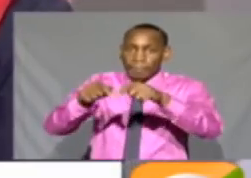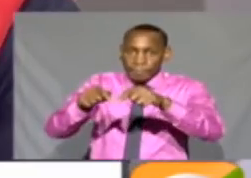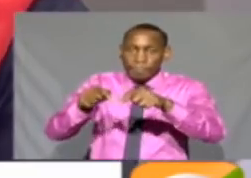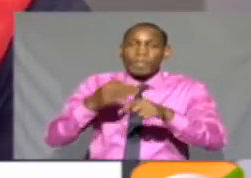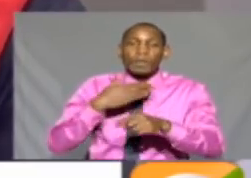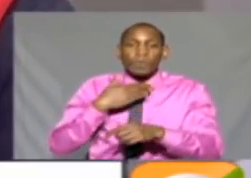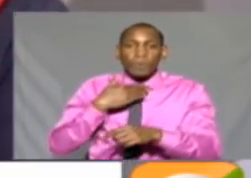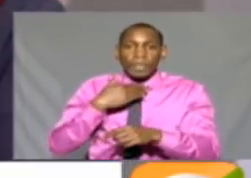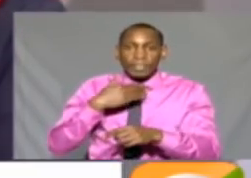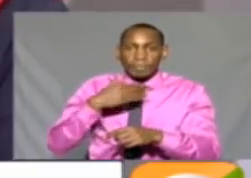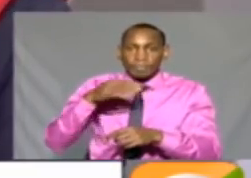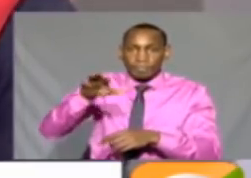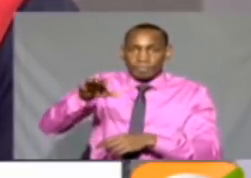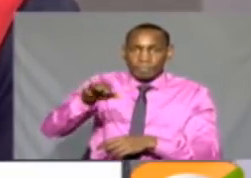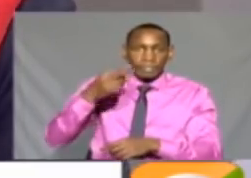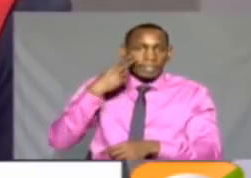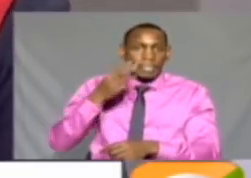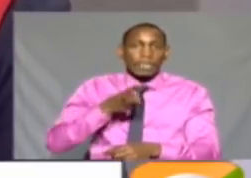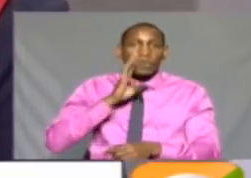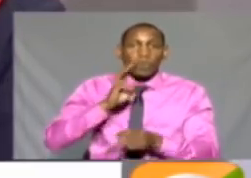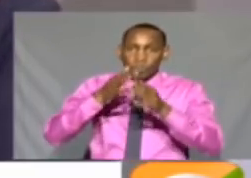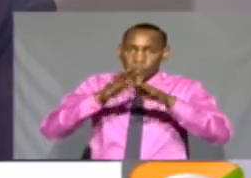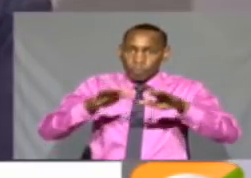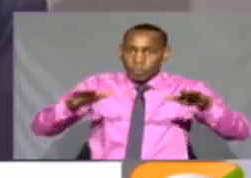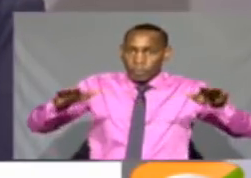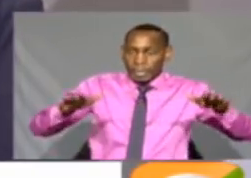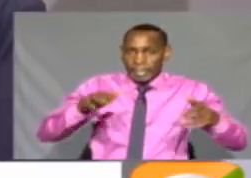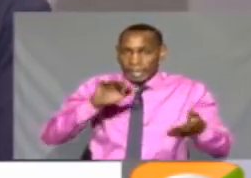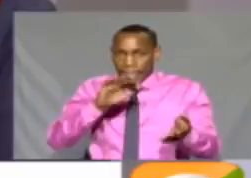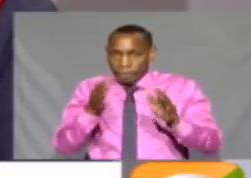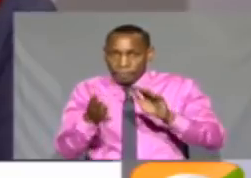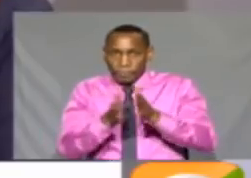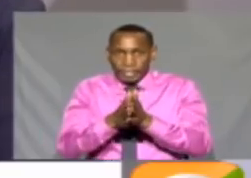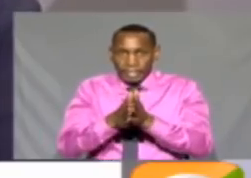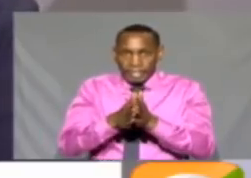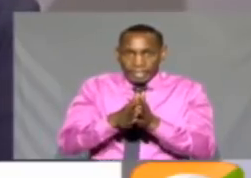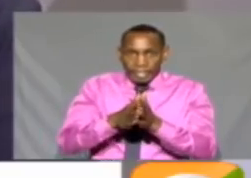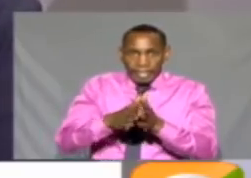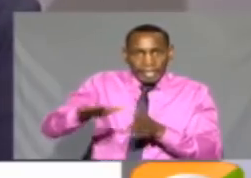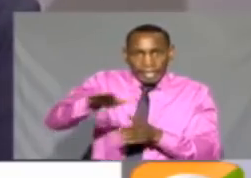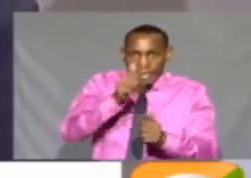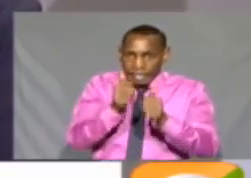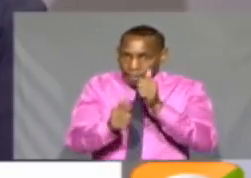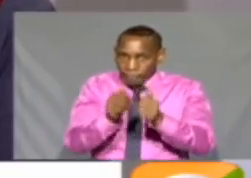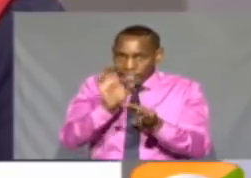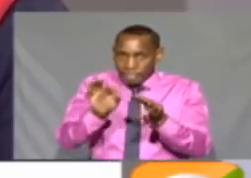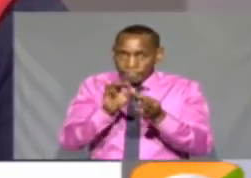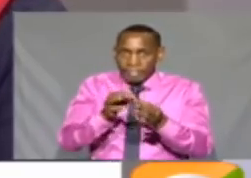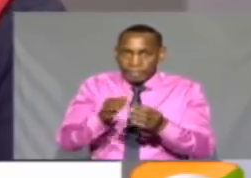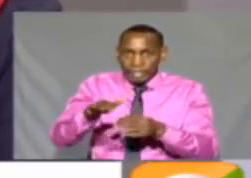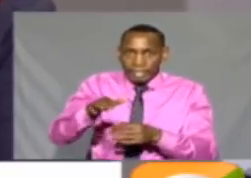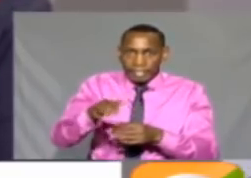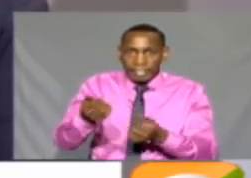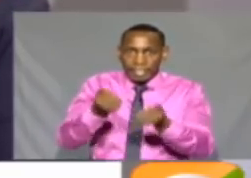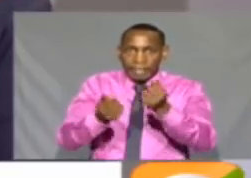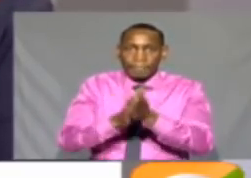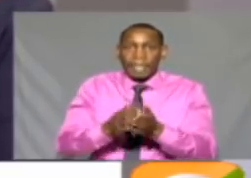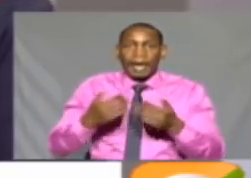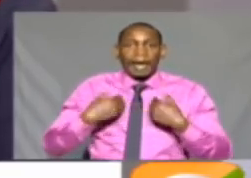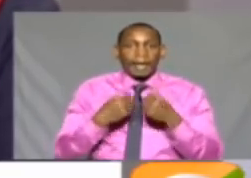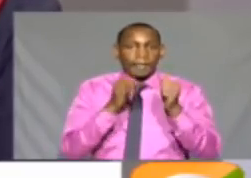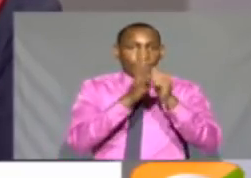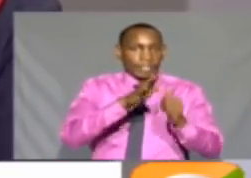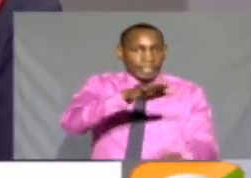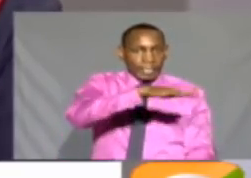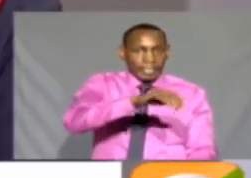do mapping and they try to look at the ocean terrain and try and look at where exactly did this car go down. And they found 14 spots. They